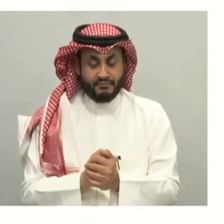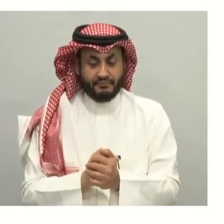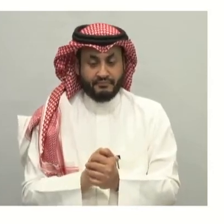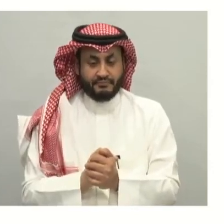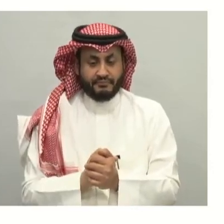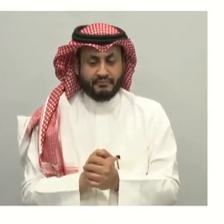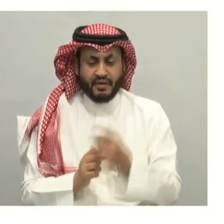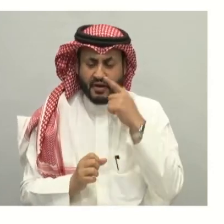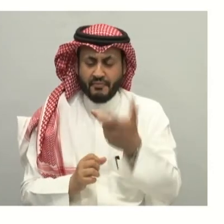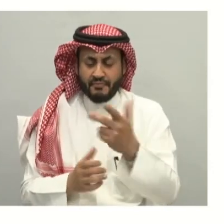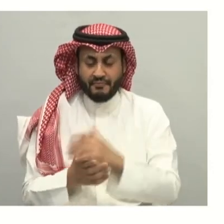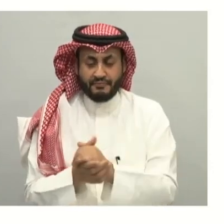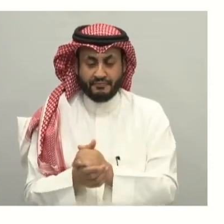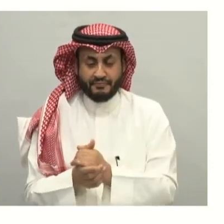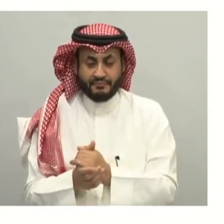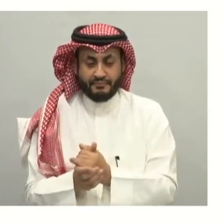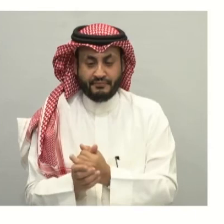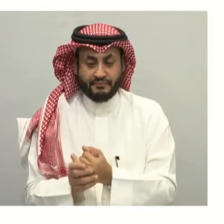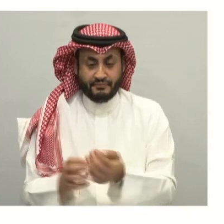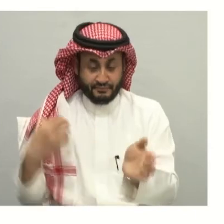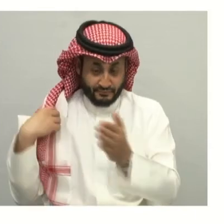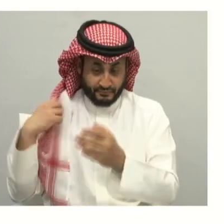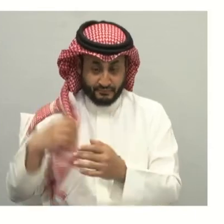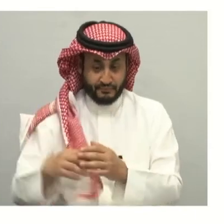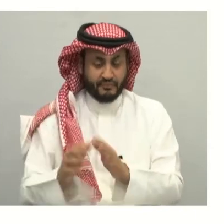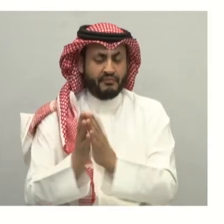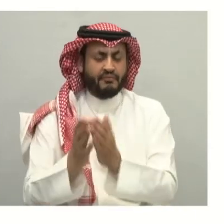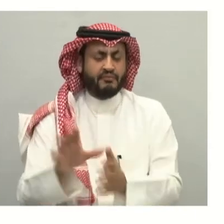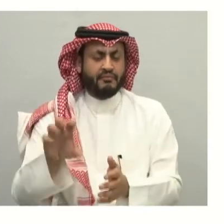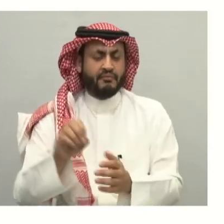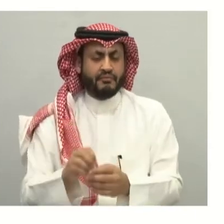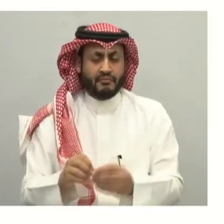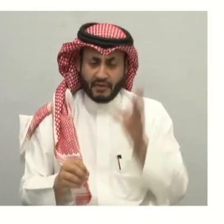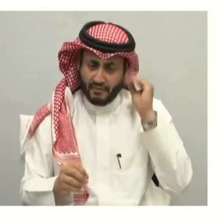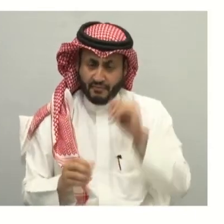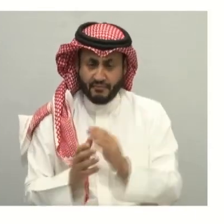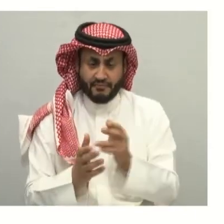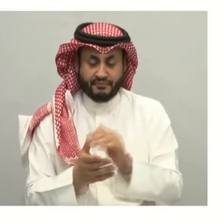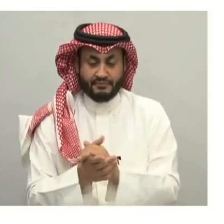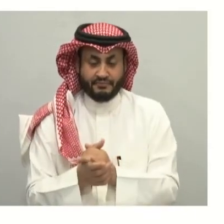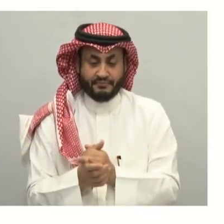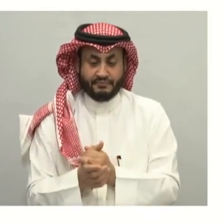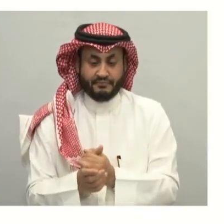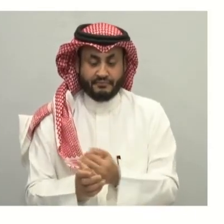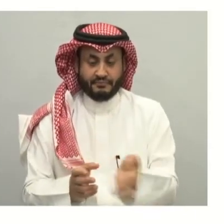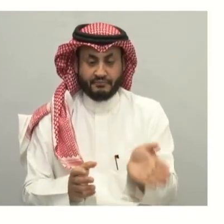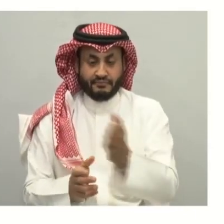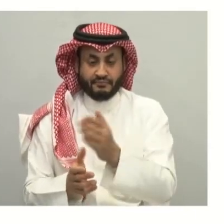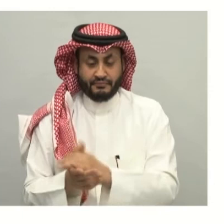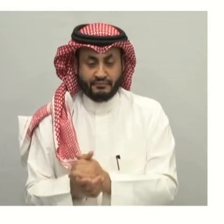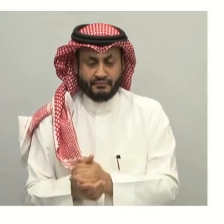do you see? Now please complete page 50 if you didn't have a chance to do so, okay?